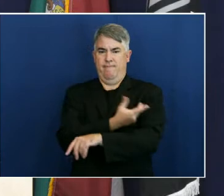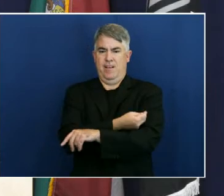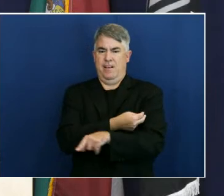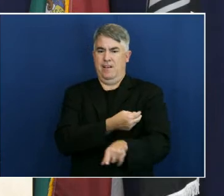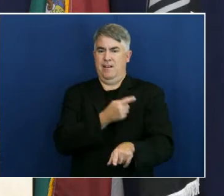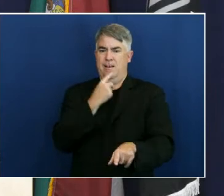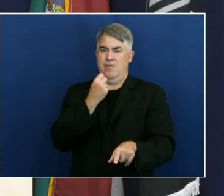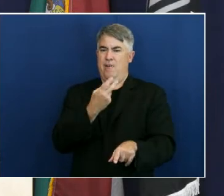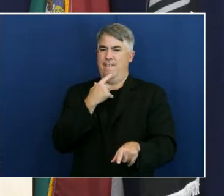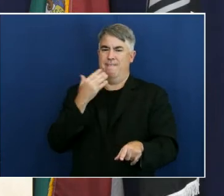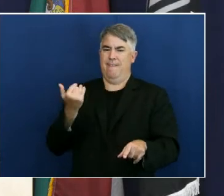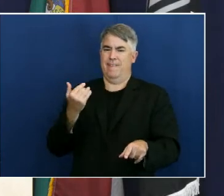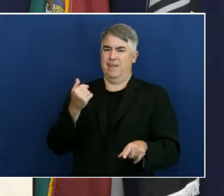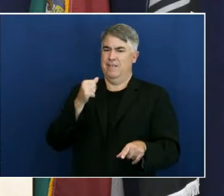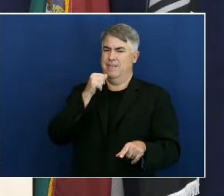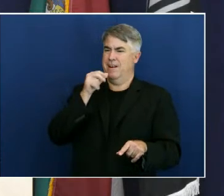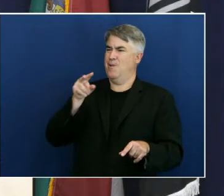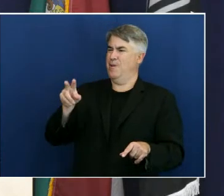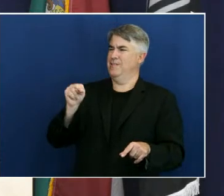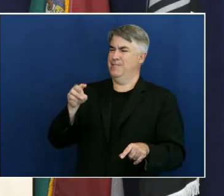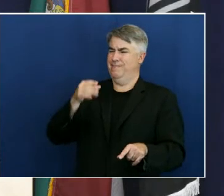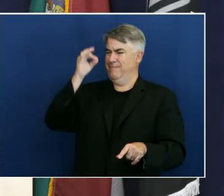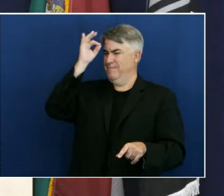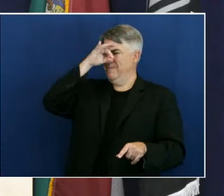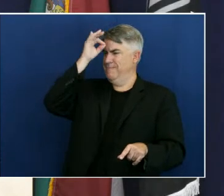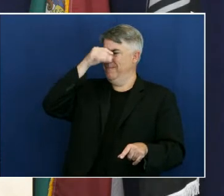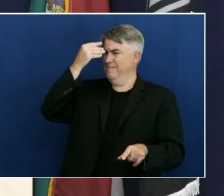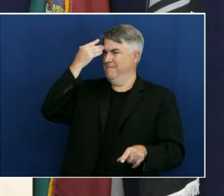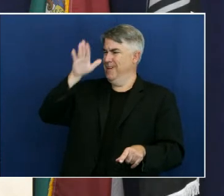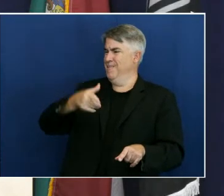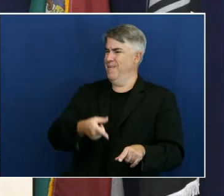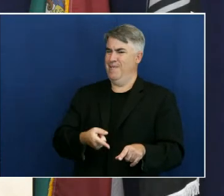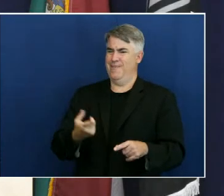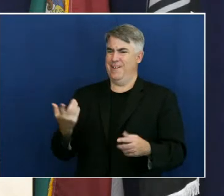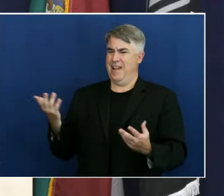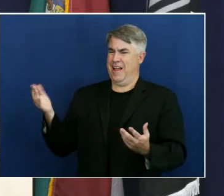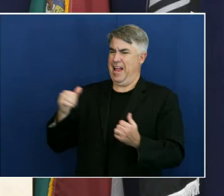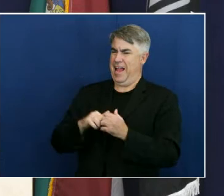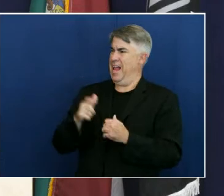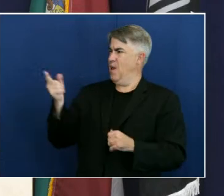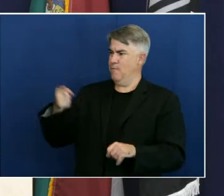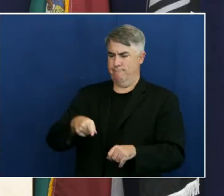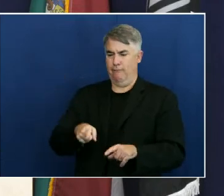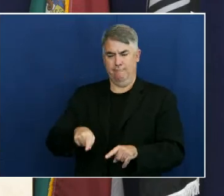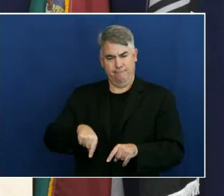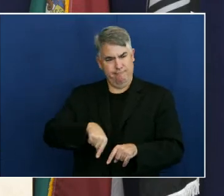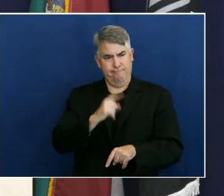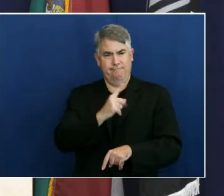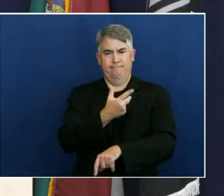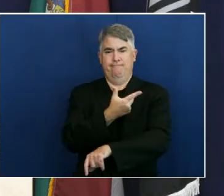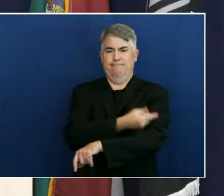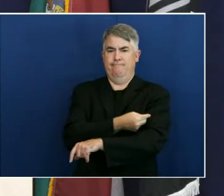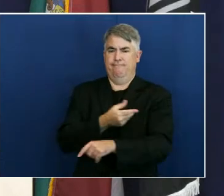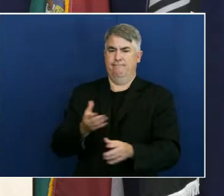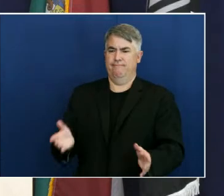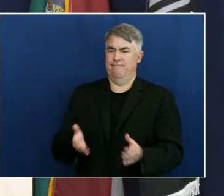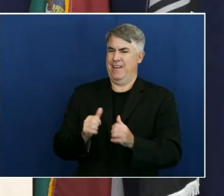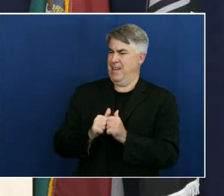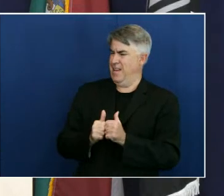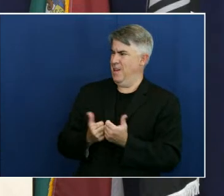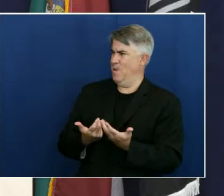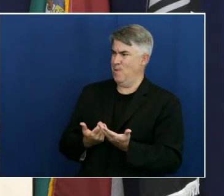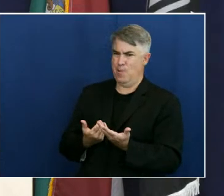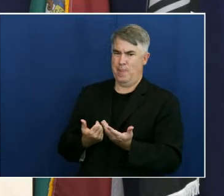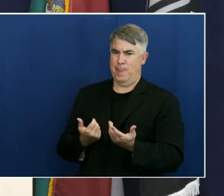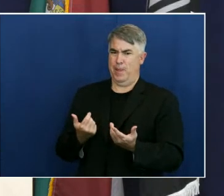weekly pressers, that get information in very different ways. And, some of them may want to get vaccinated, but may have a parent